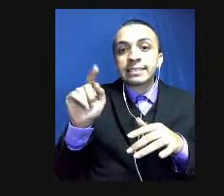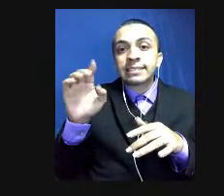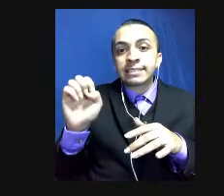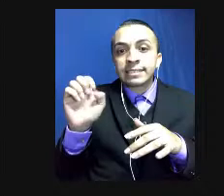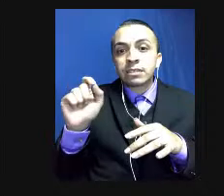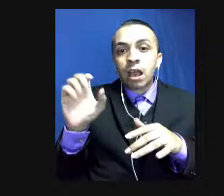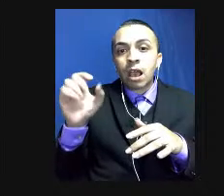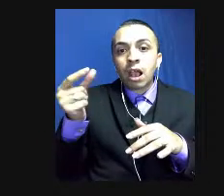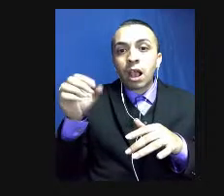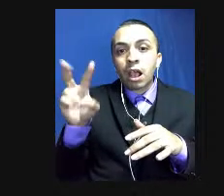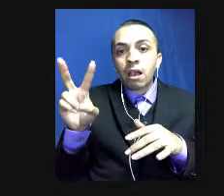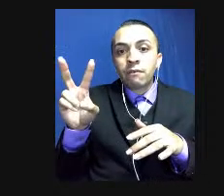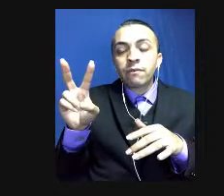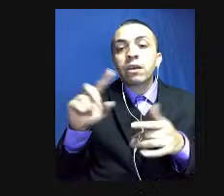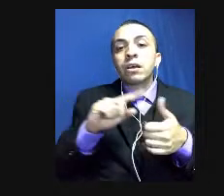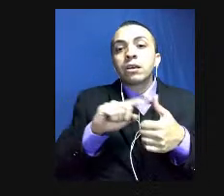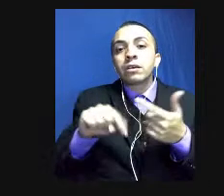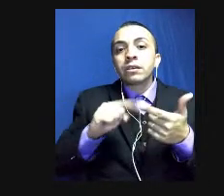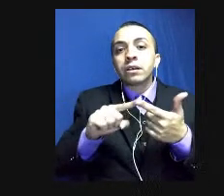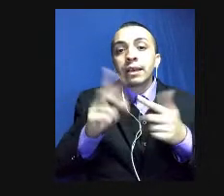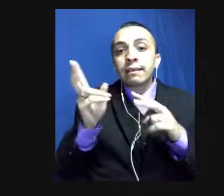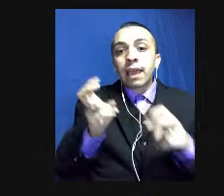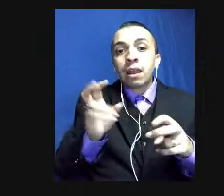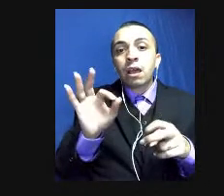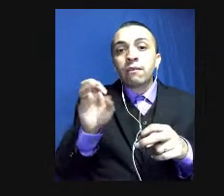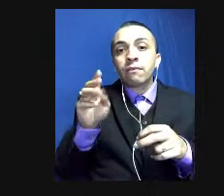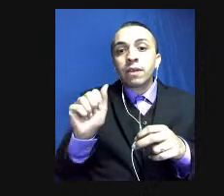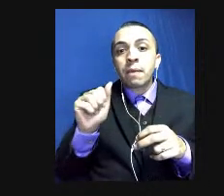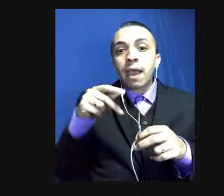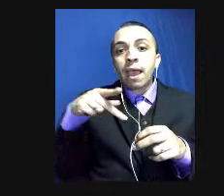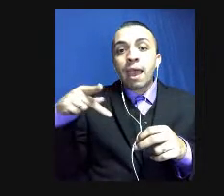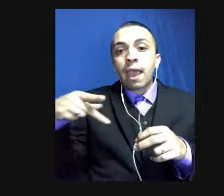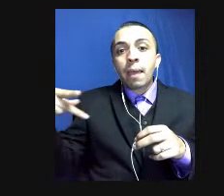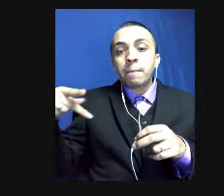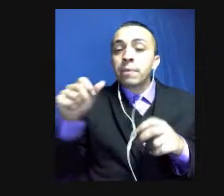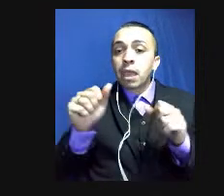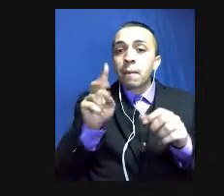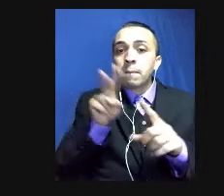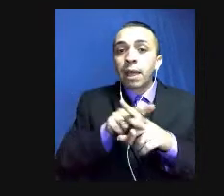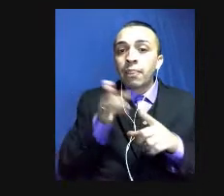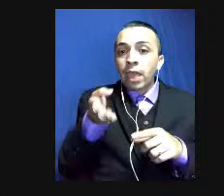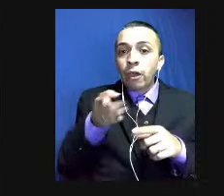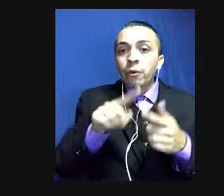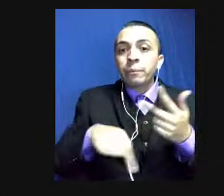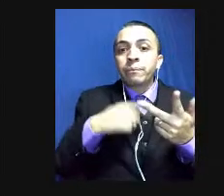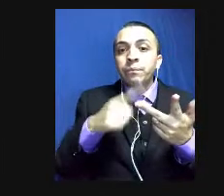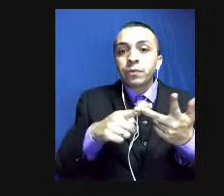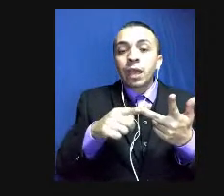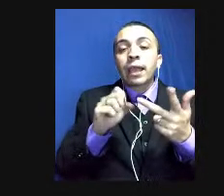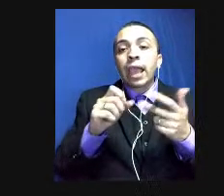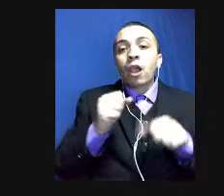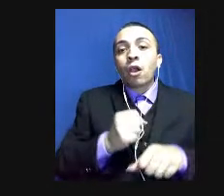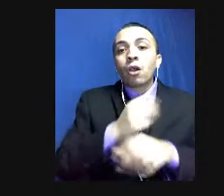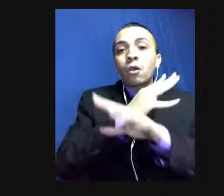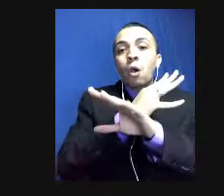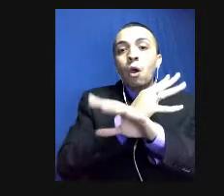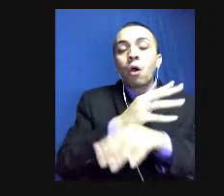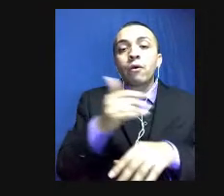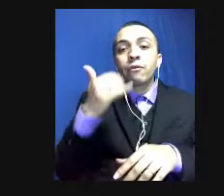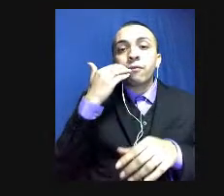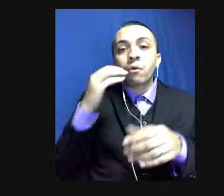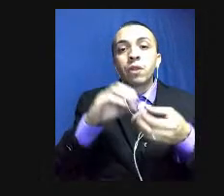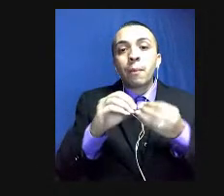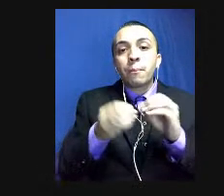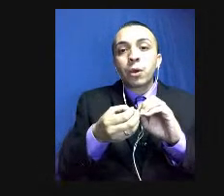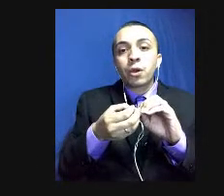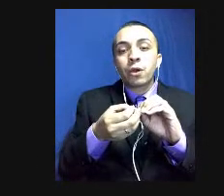disasterassistance.gov. You can also download the FEMA mobile app and apply. Or you can call FEMA's toll-free